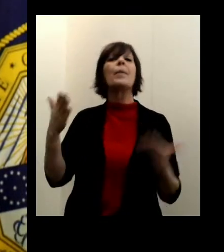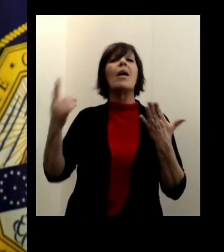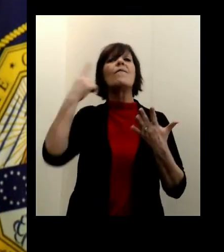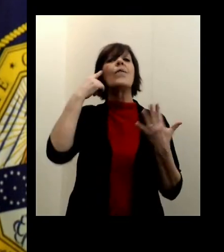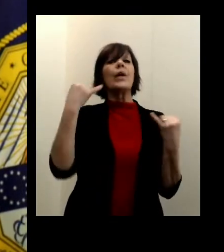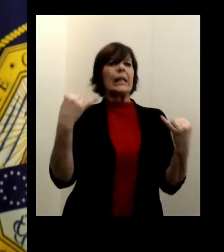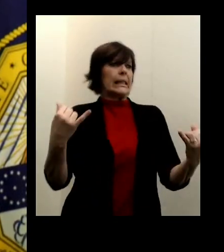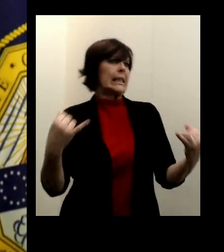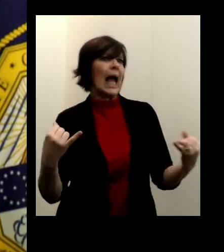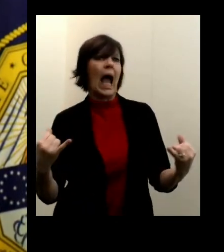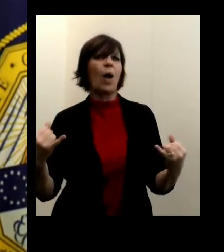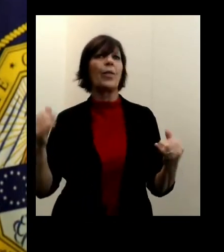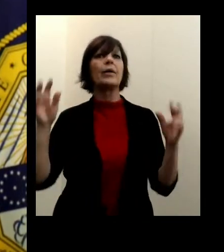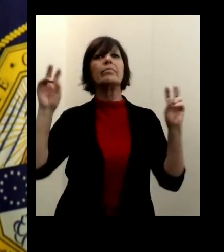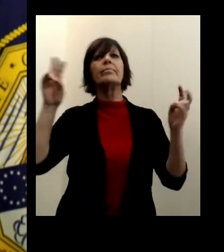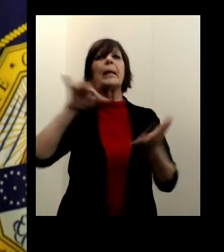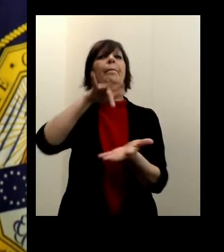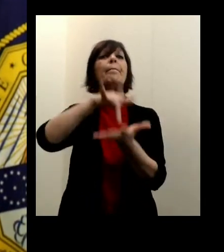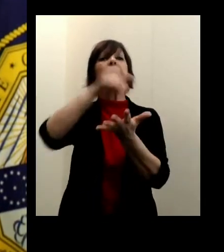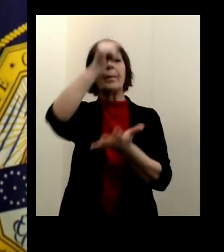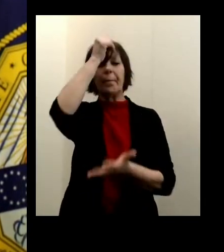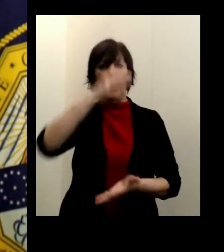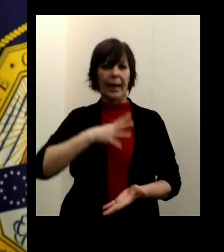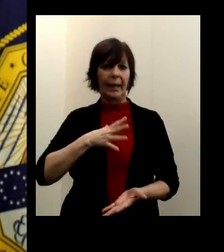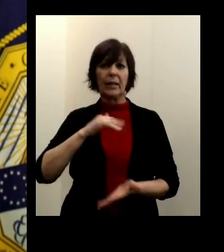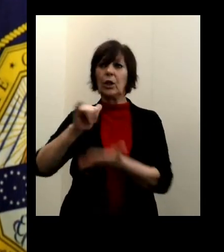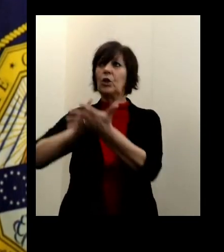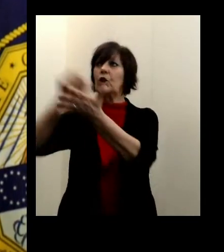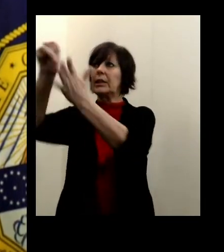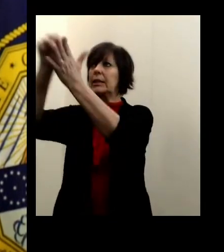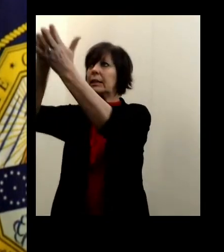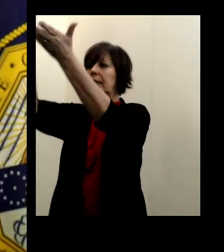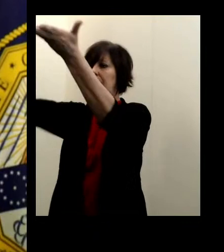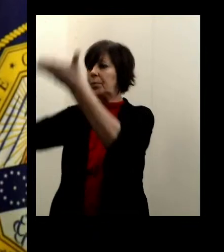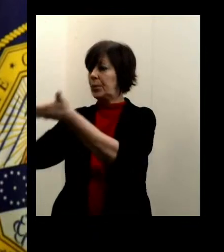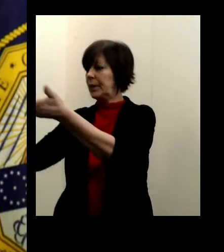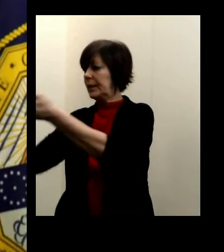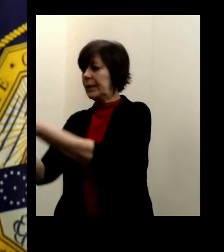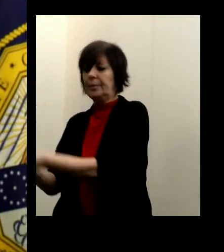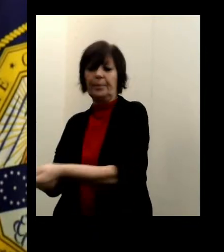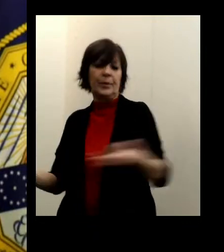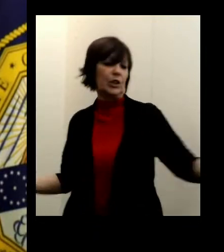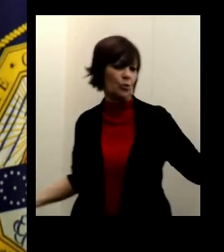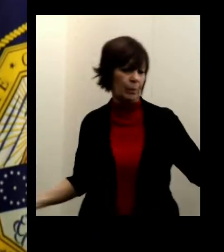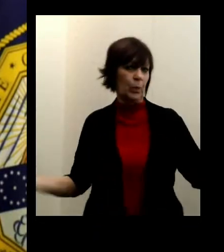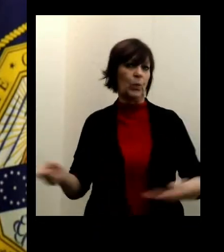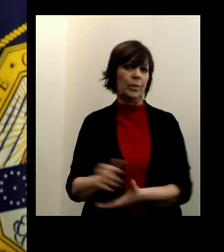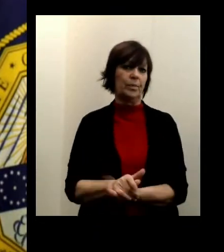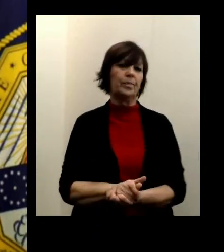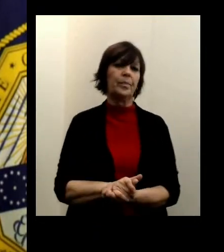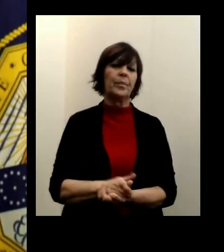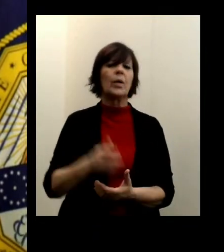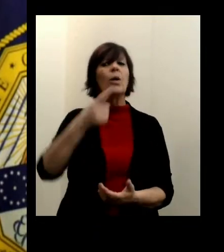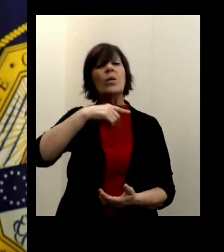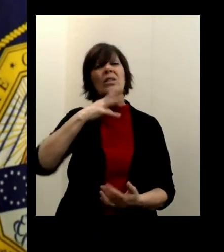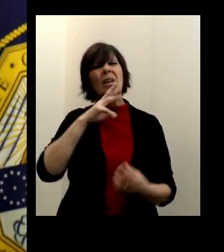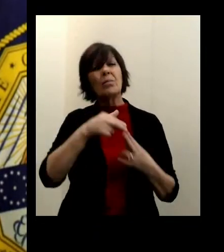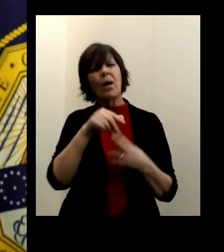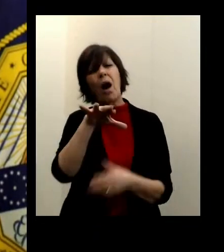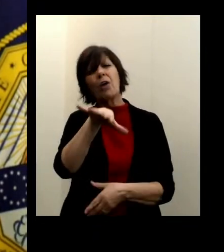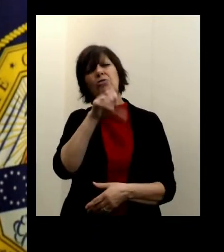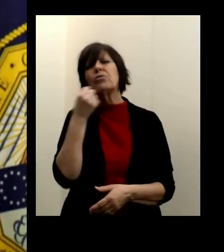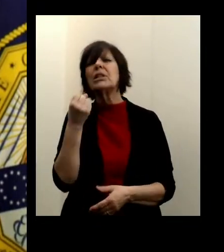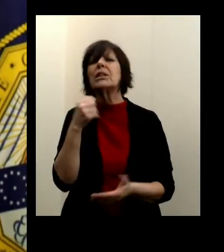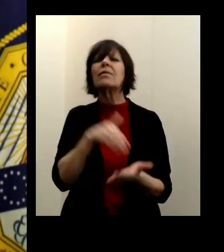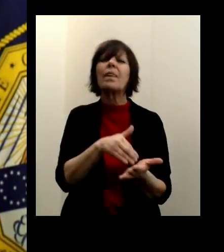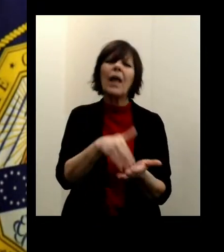the middleman, so to speak, from New York State to Western New York, and then distribute it out. Because we're talking about hundreds and hundreds